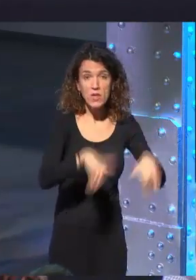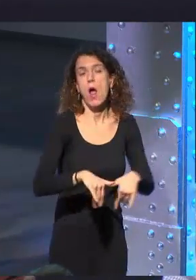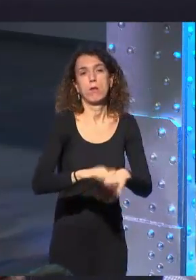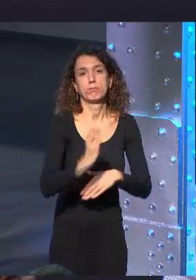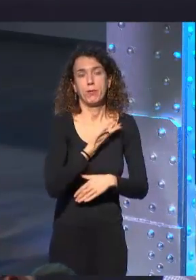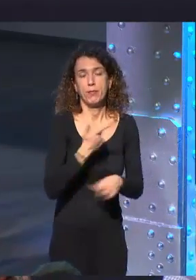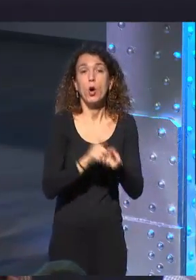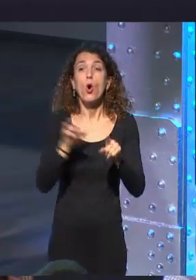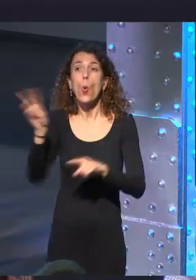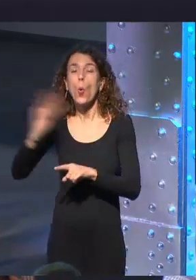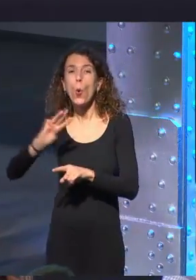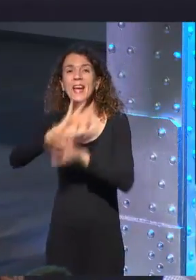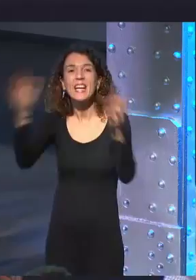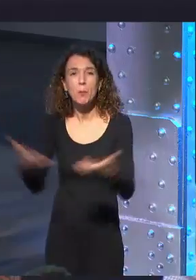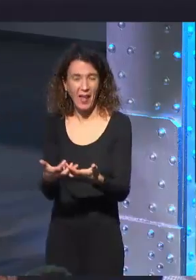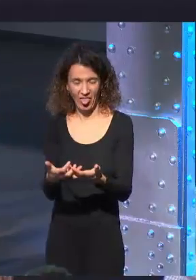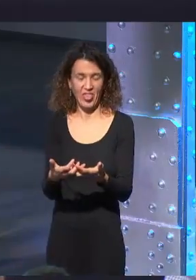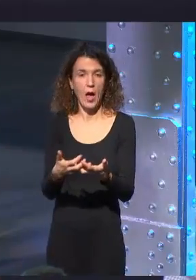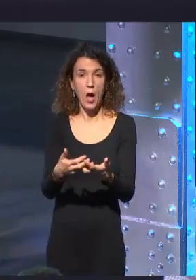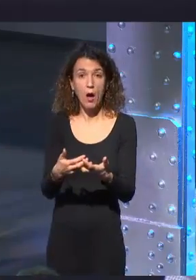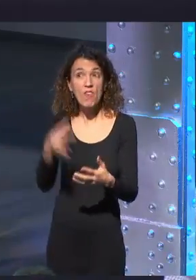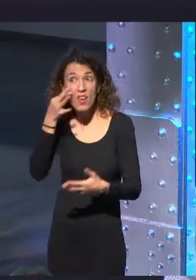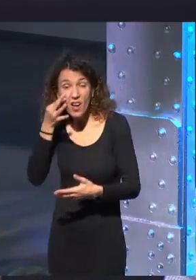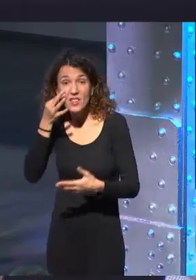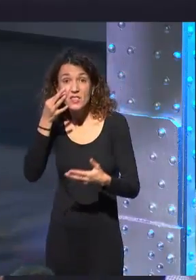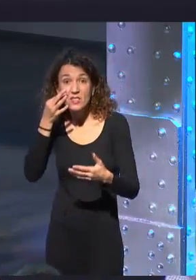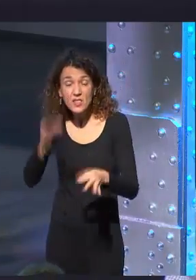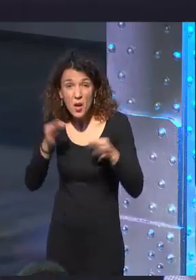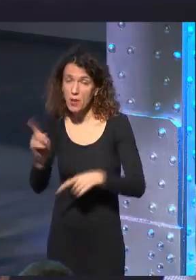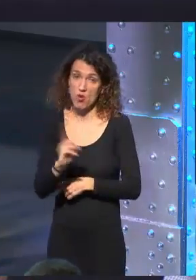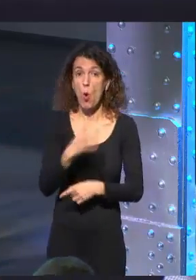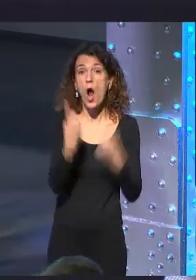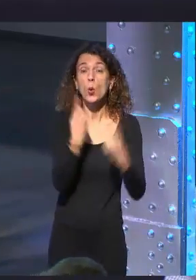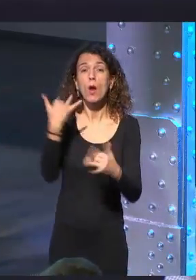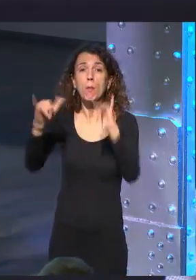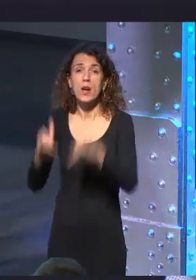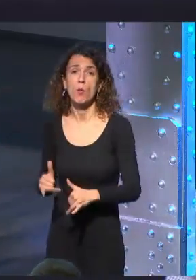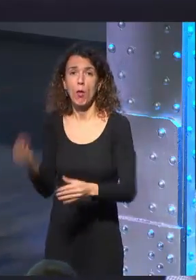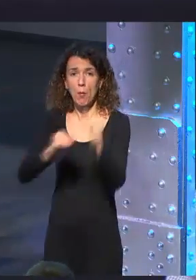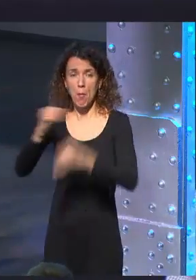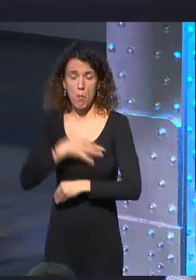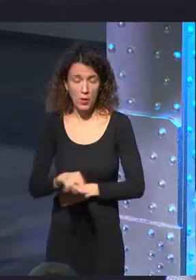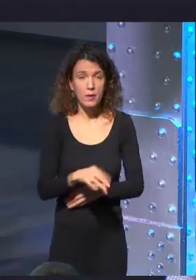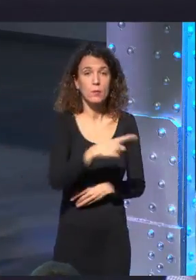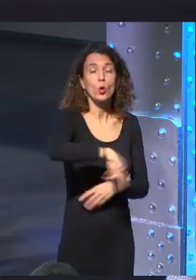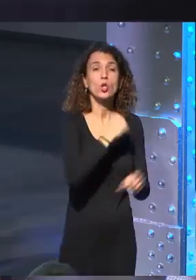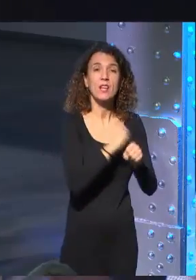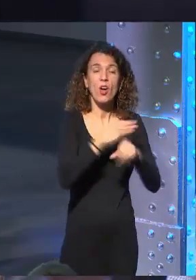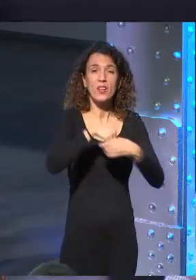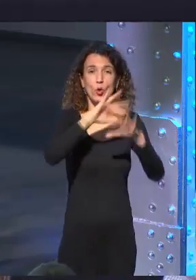I believe all this absurd things, my work won't be correct. Wikipedia is not always true because it's